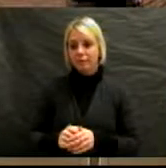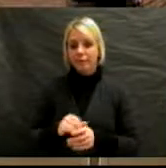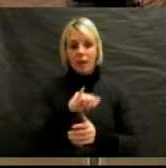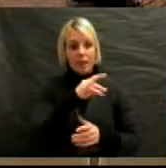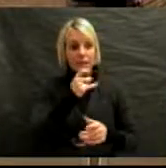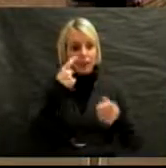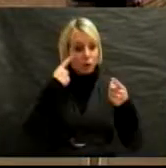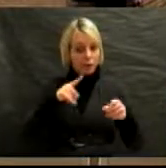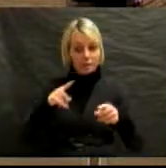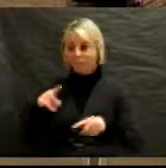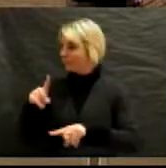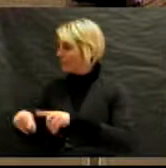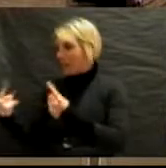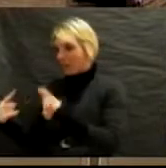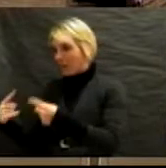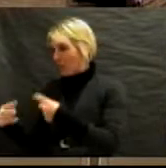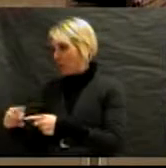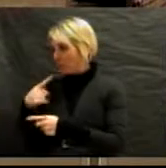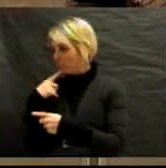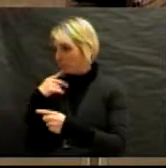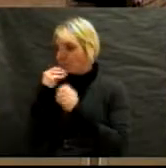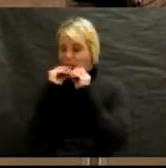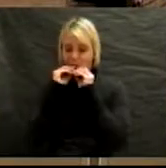Yes, you will.